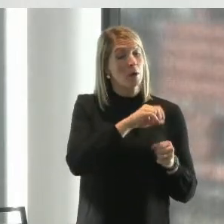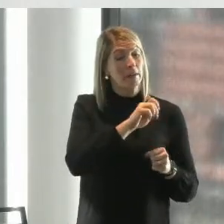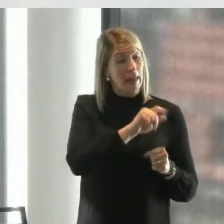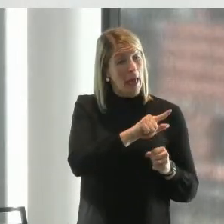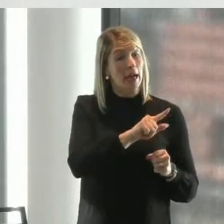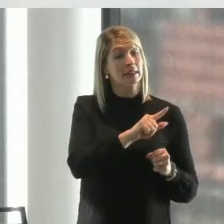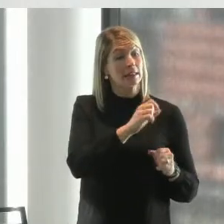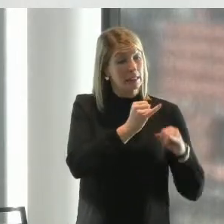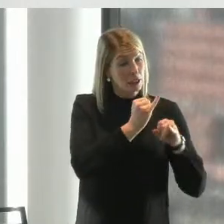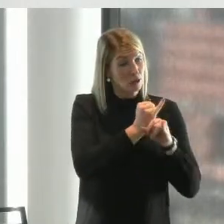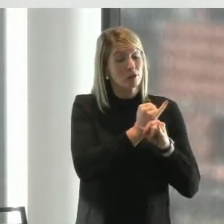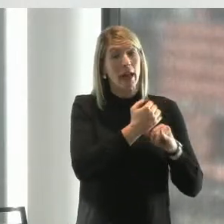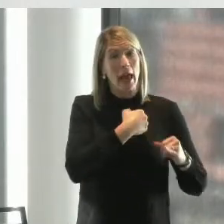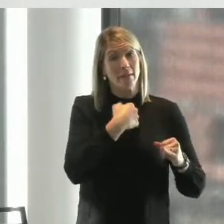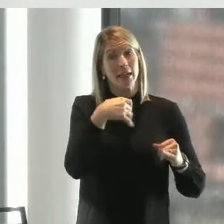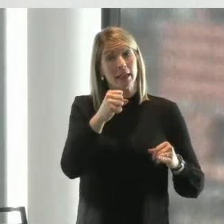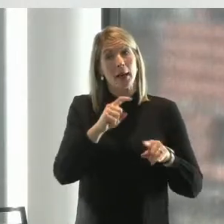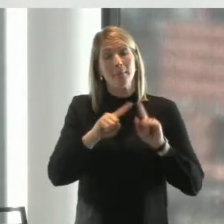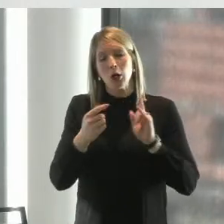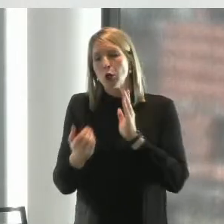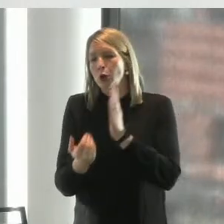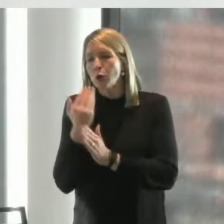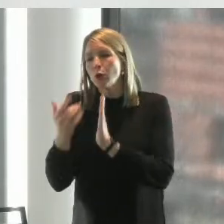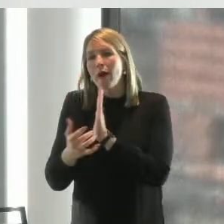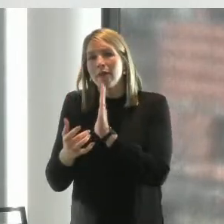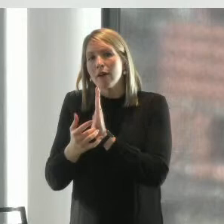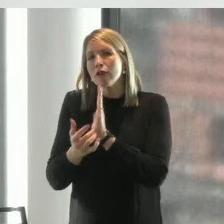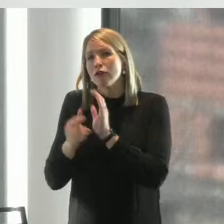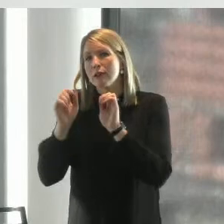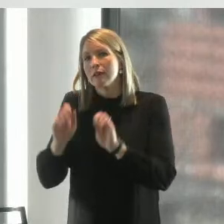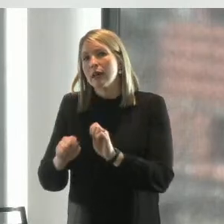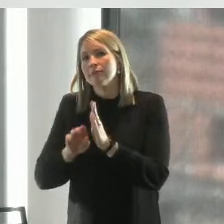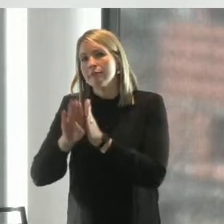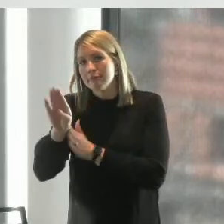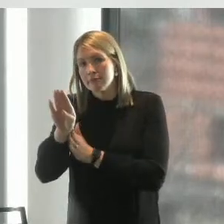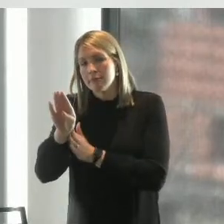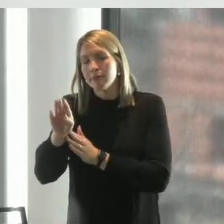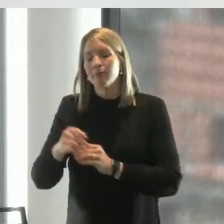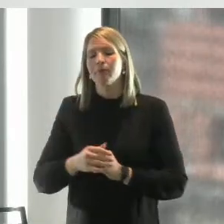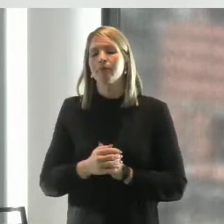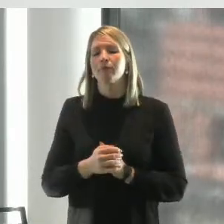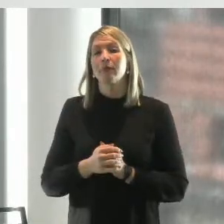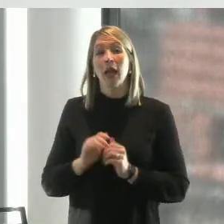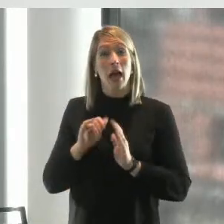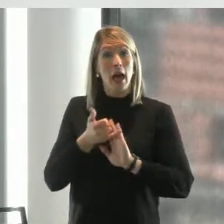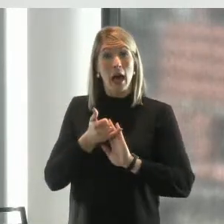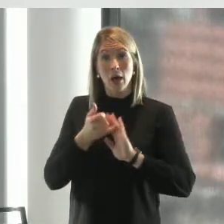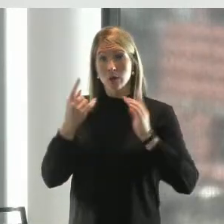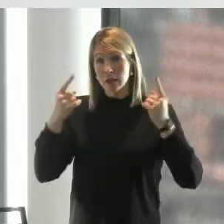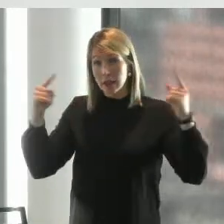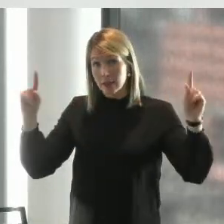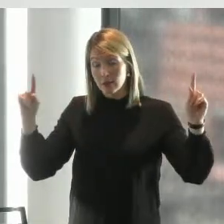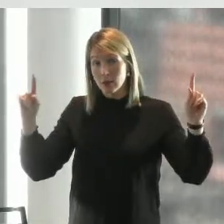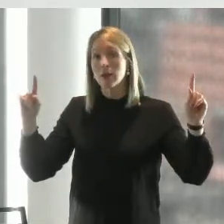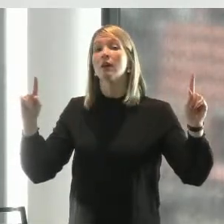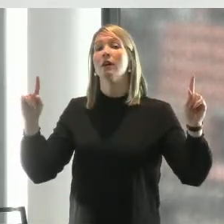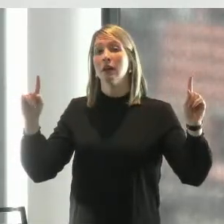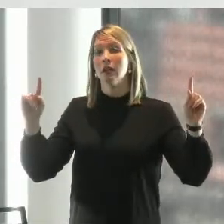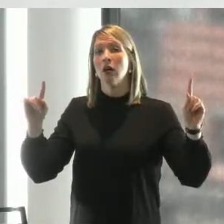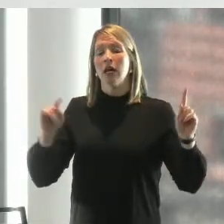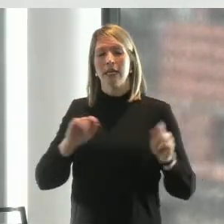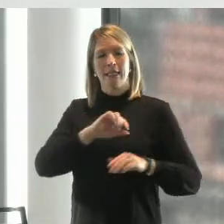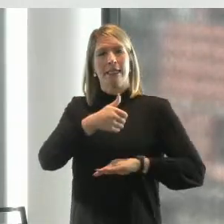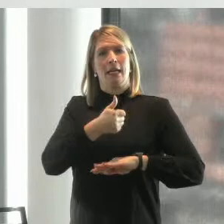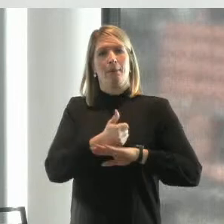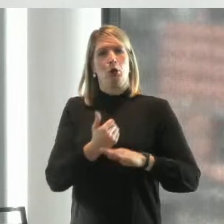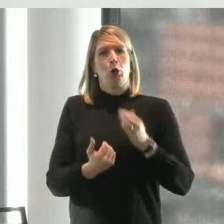talent and skills to bring these opportunities to fruition. To help achieve these goals, I'm proud to announce a new immigration